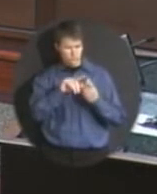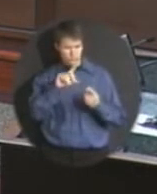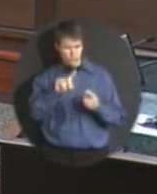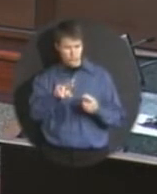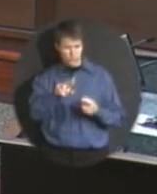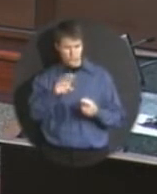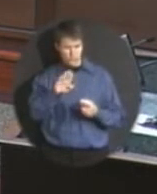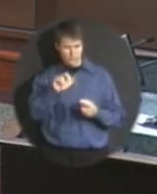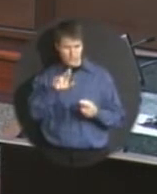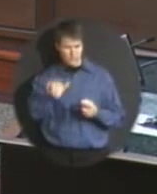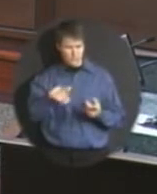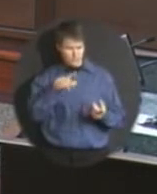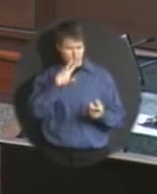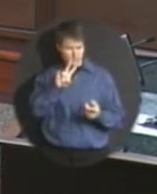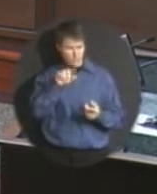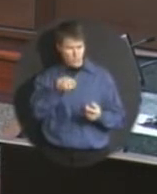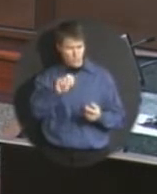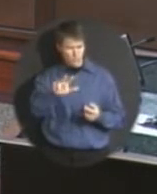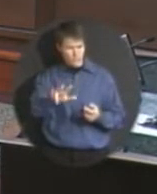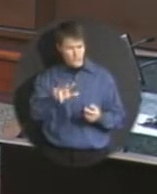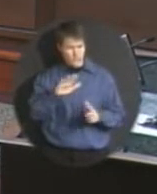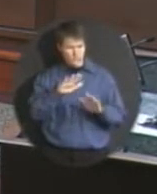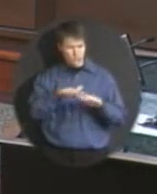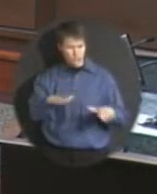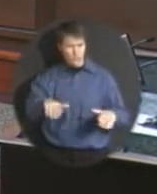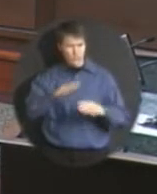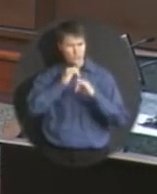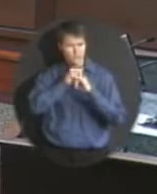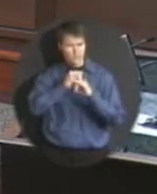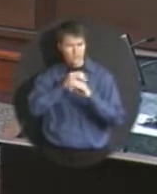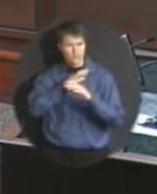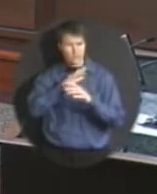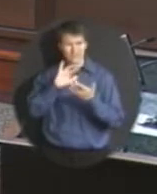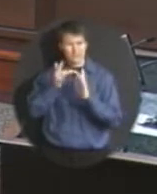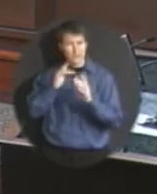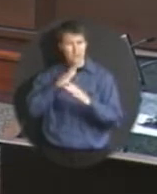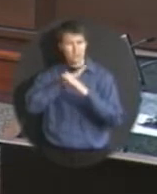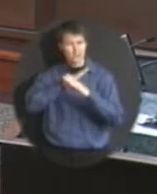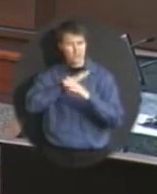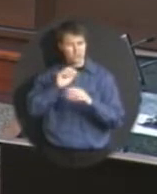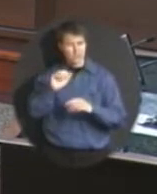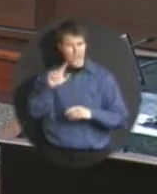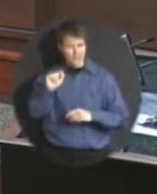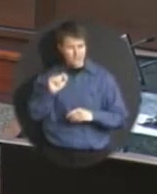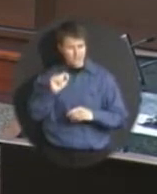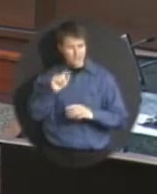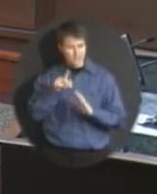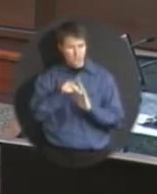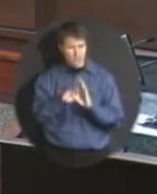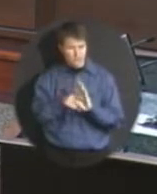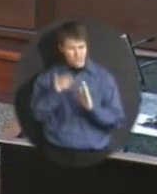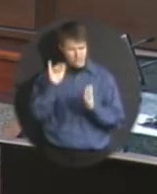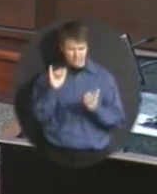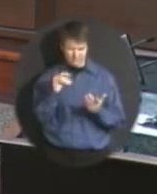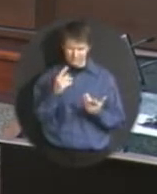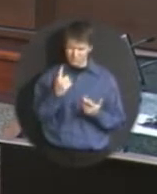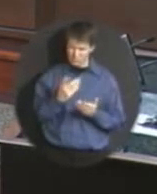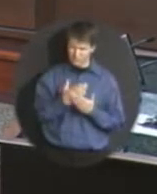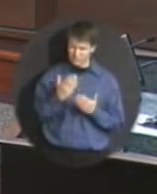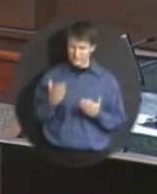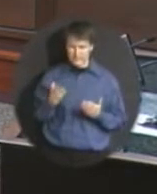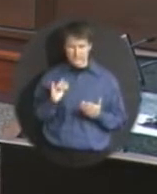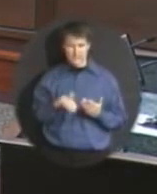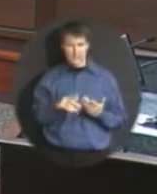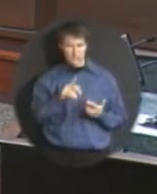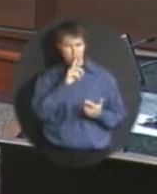on 7.03, the Child Internet Protection Act policy. This is one of those things that